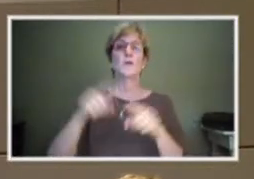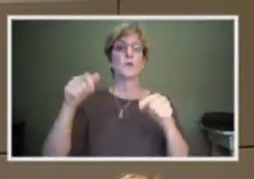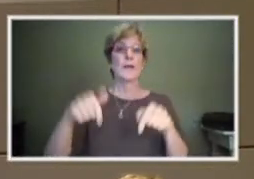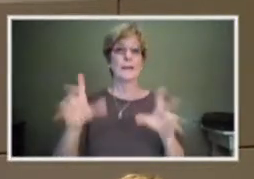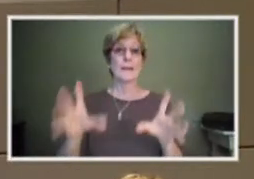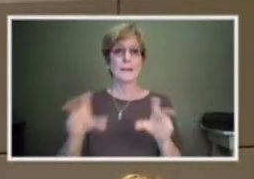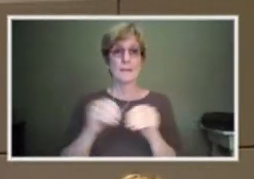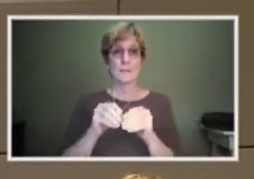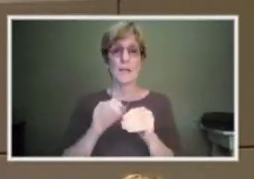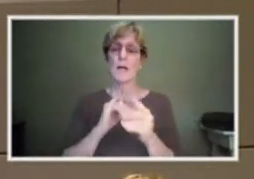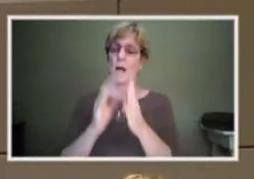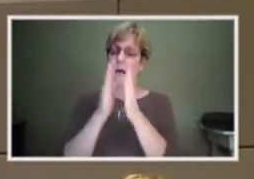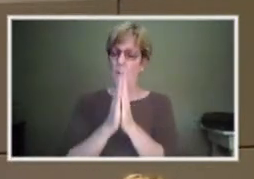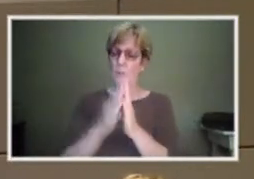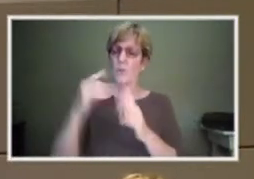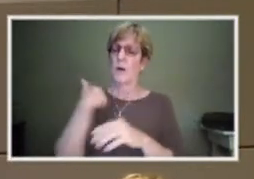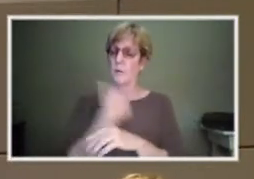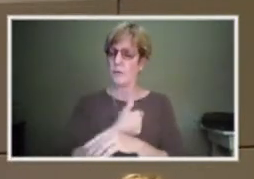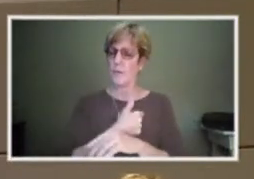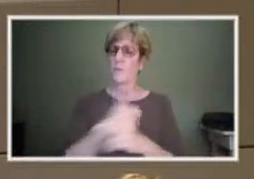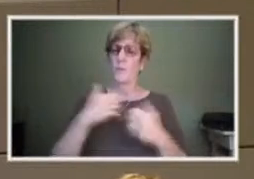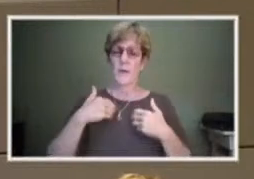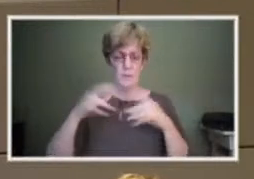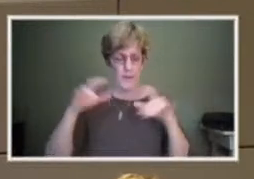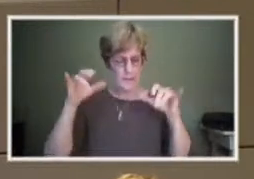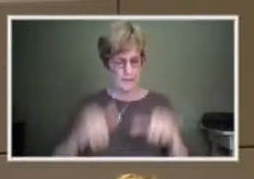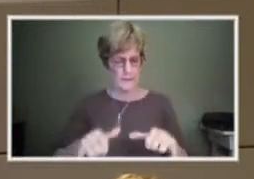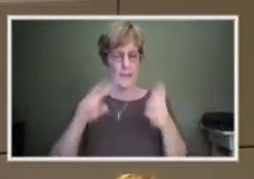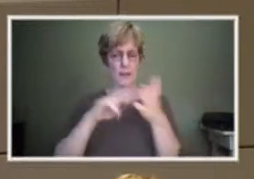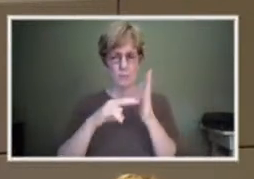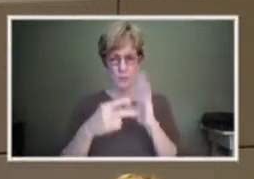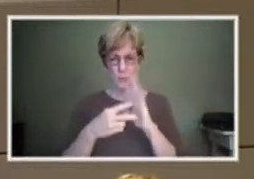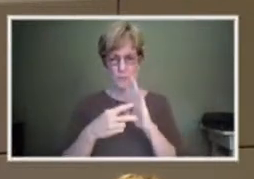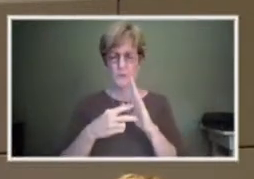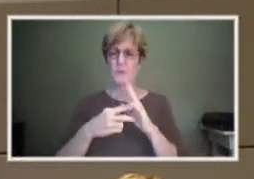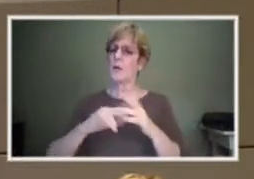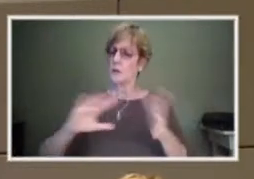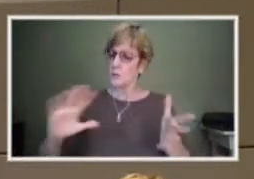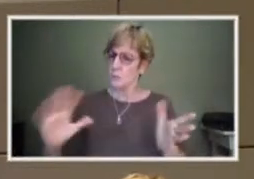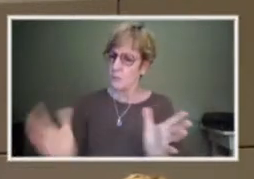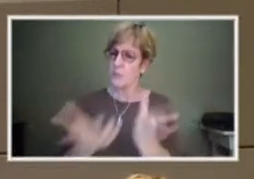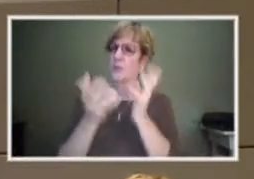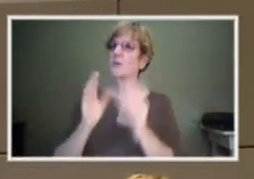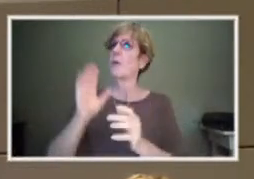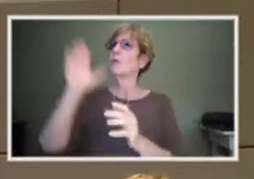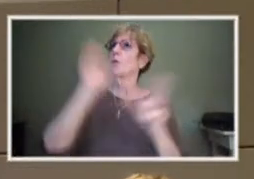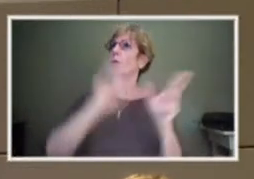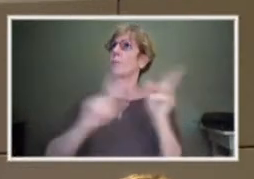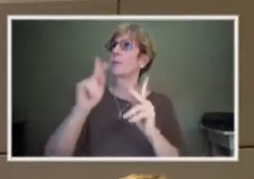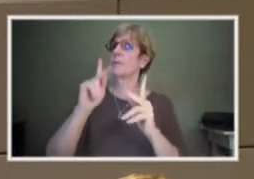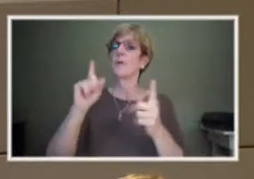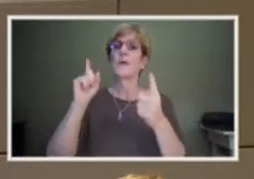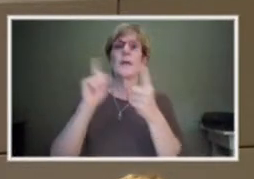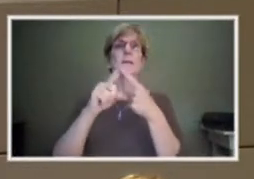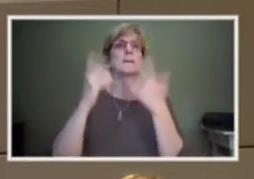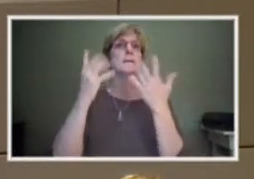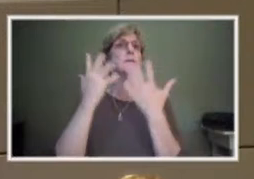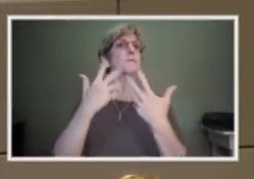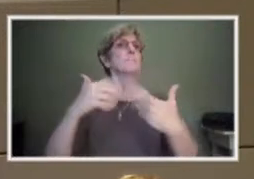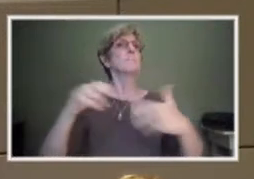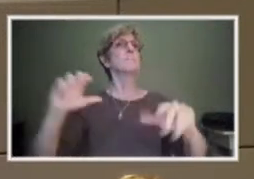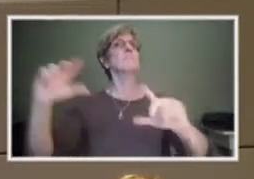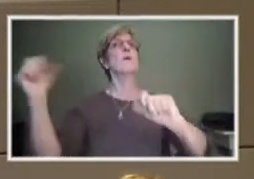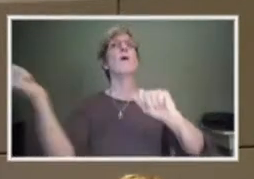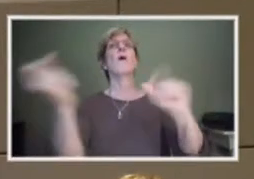I pray that we come under that same purpose to build up your people until we reach all unity in faith and